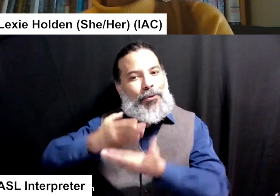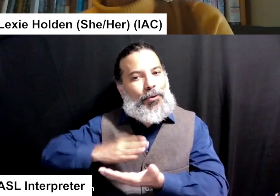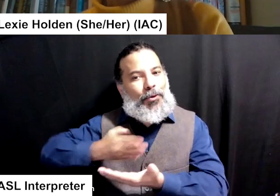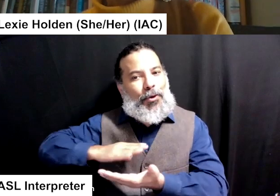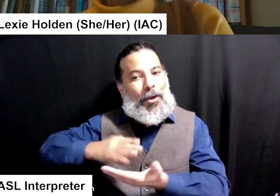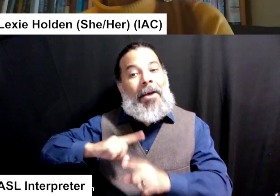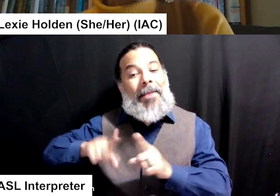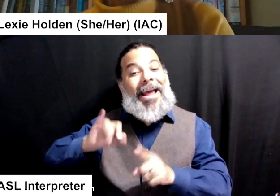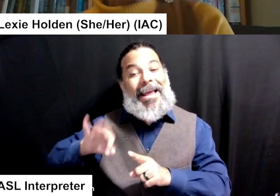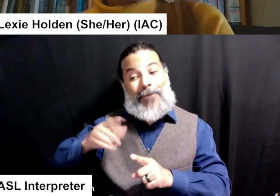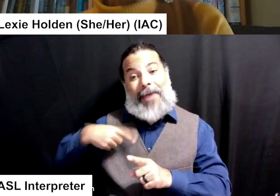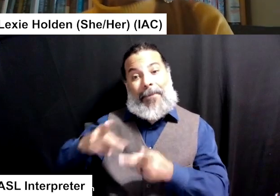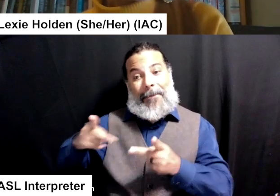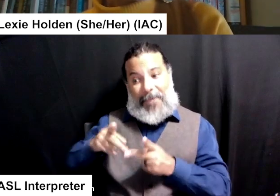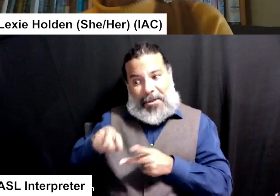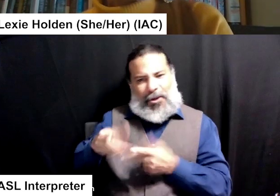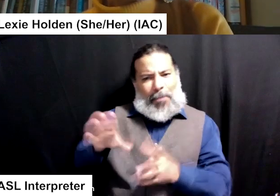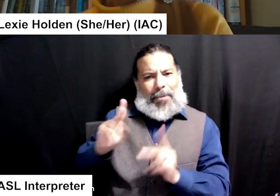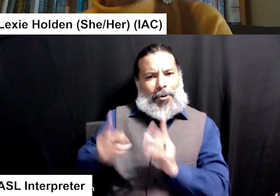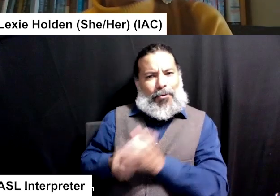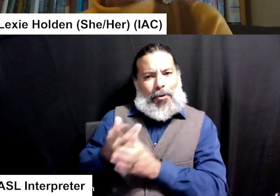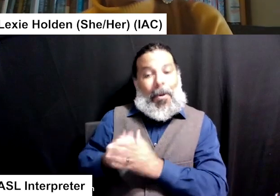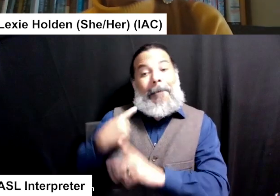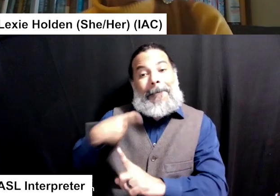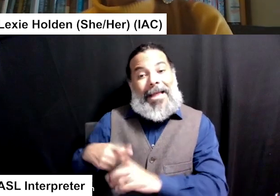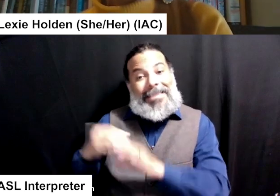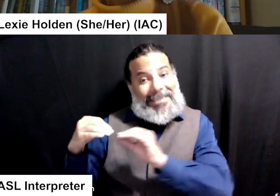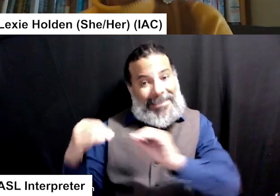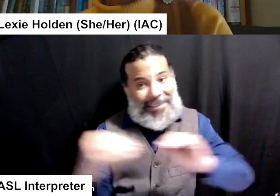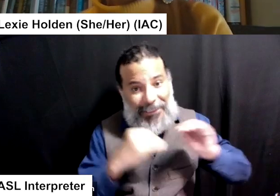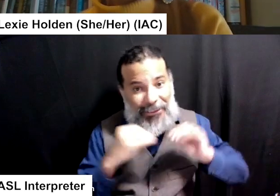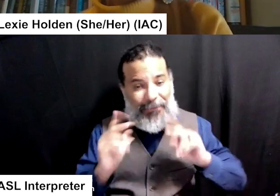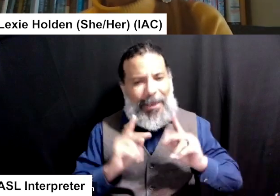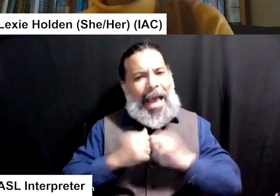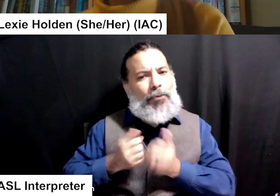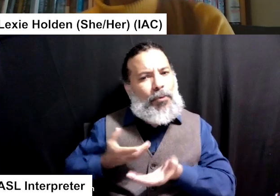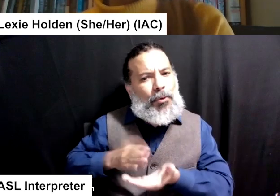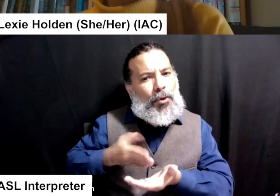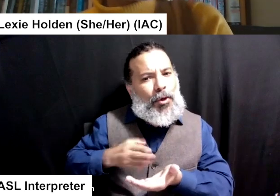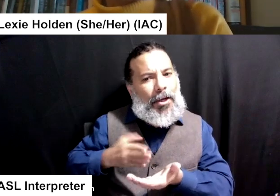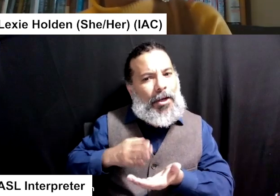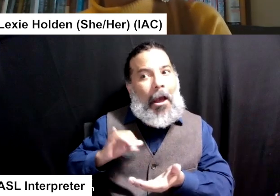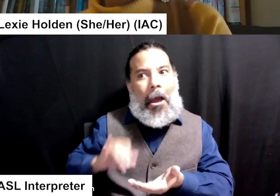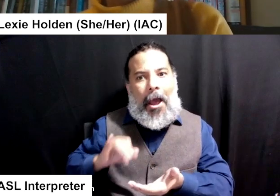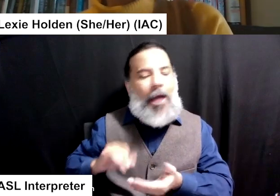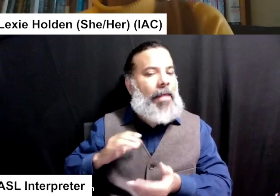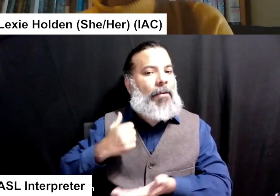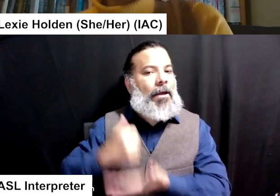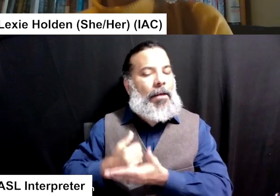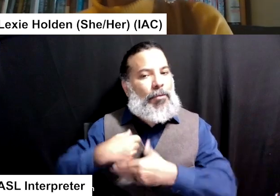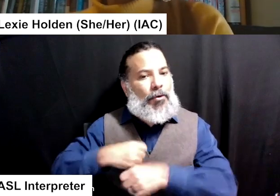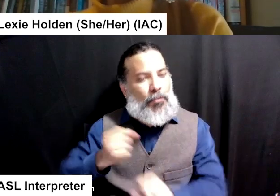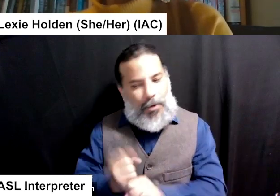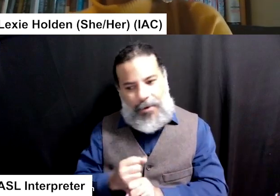where there are people growing this food and also educating people on how to cook with it, that, creates